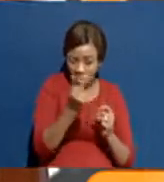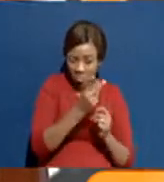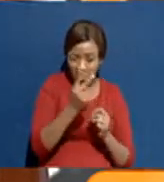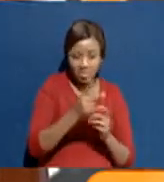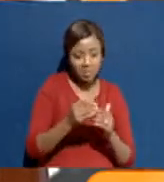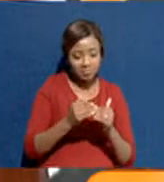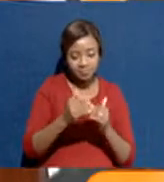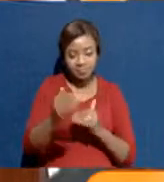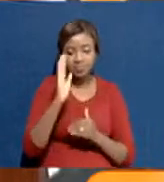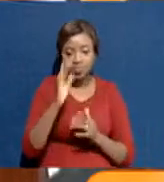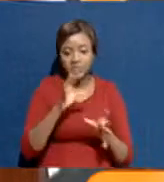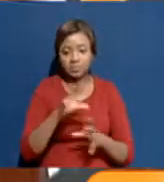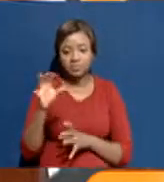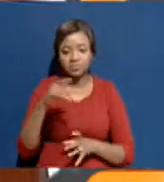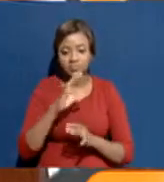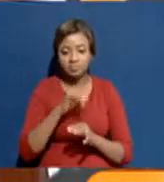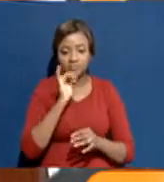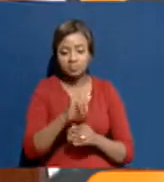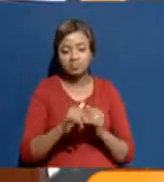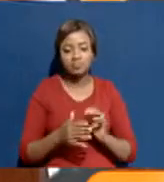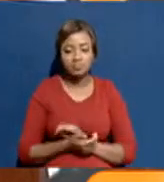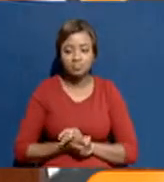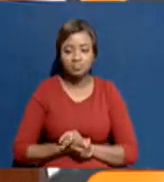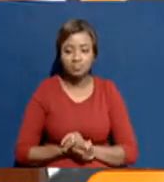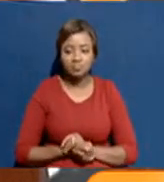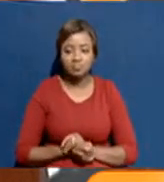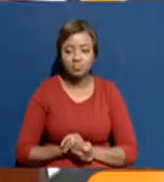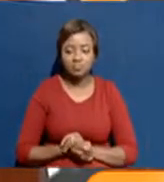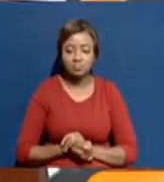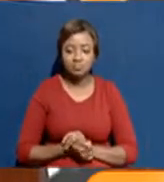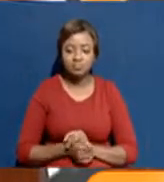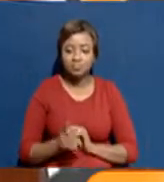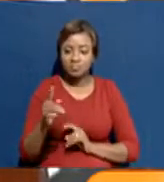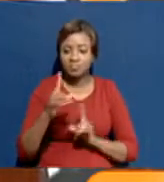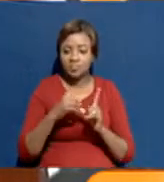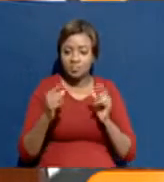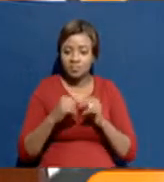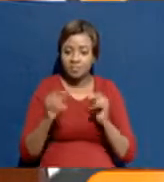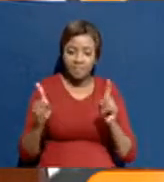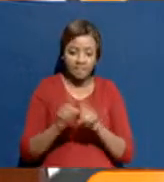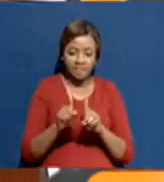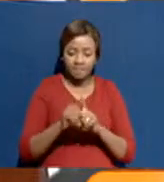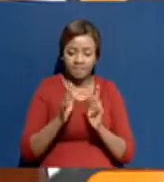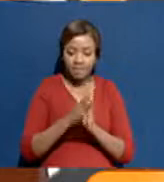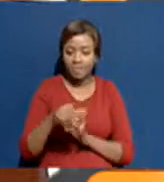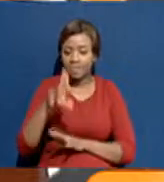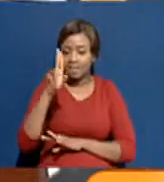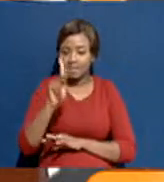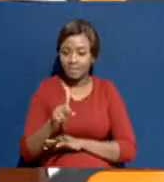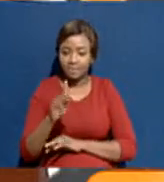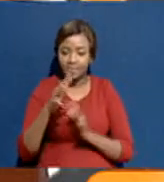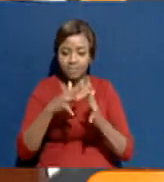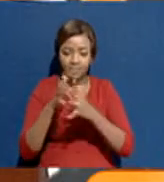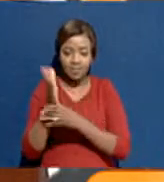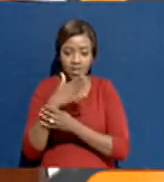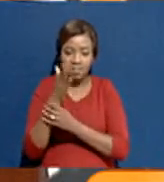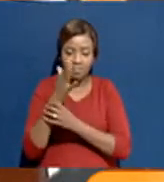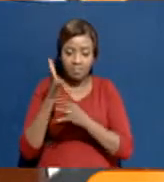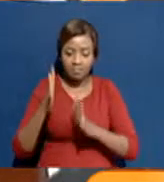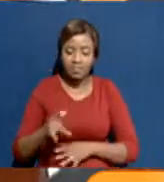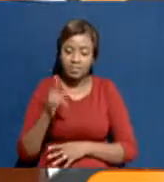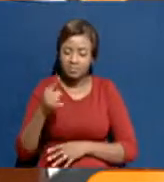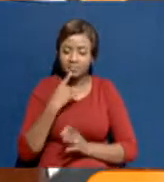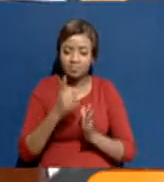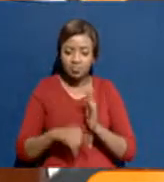with the consequences of that. The same thing with, the UK ambassador to Kenya. He said, we are going to only